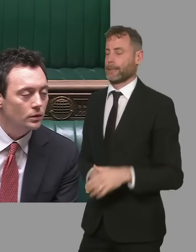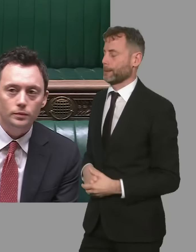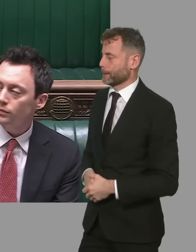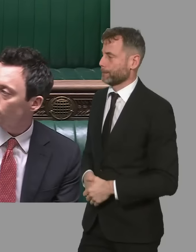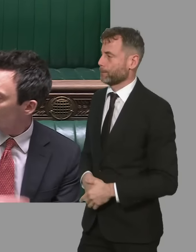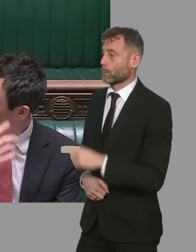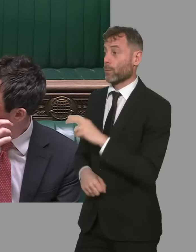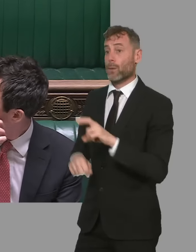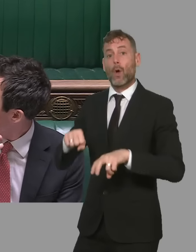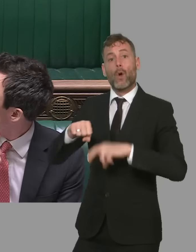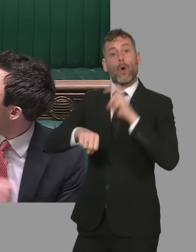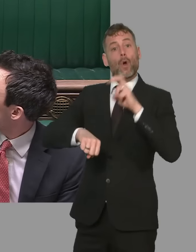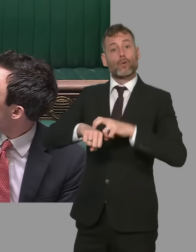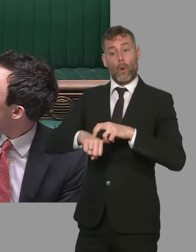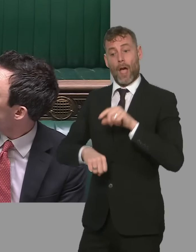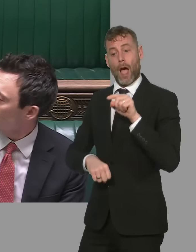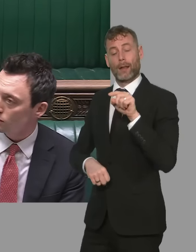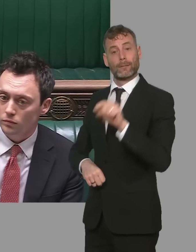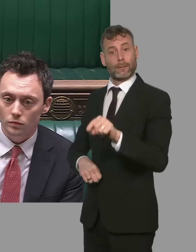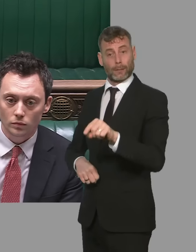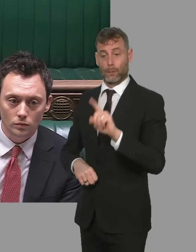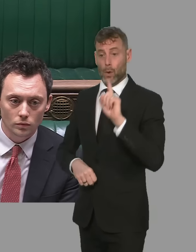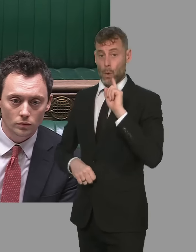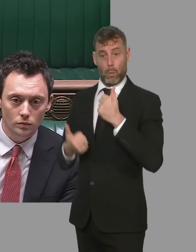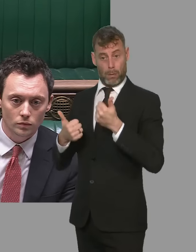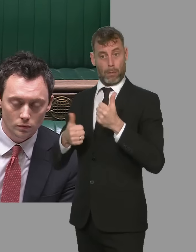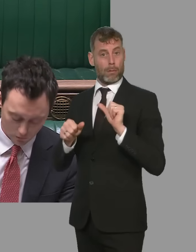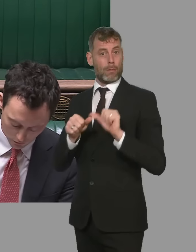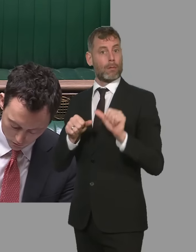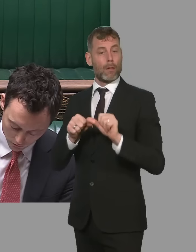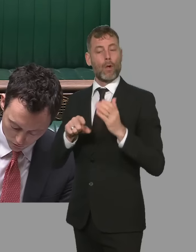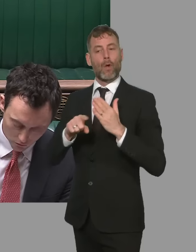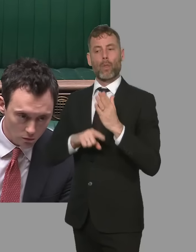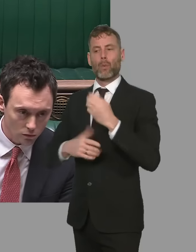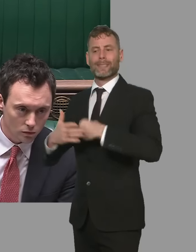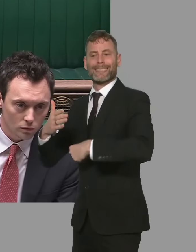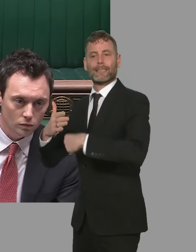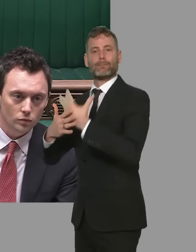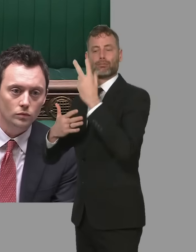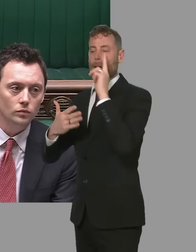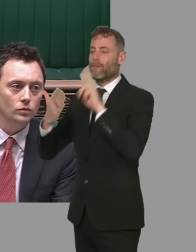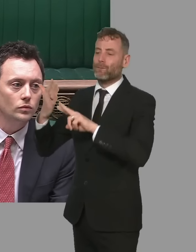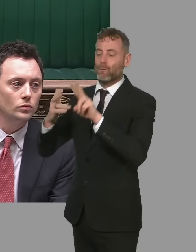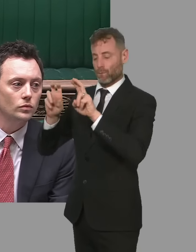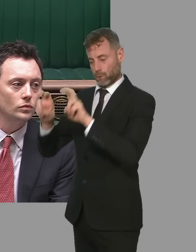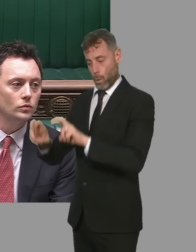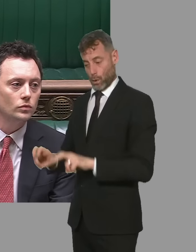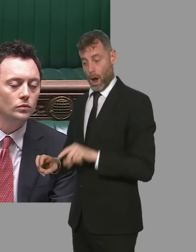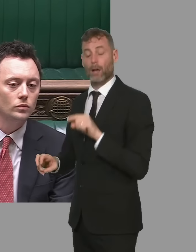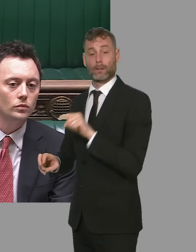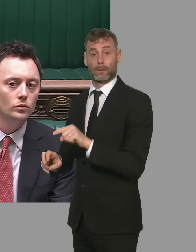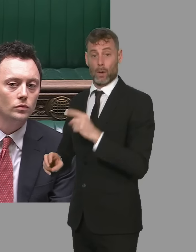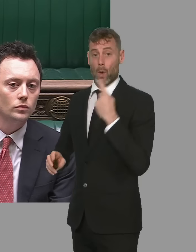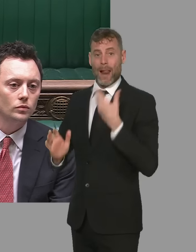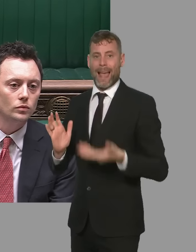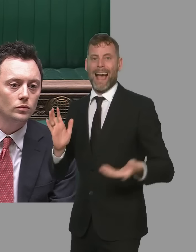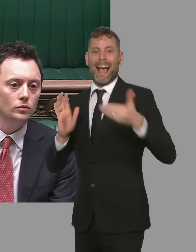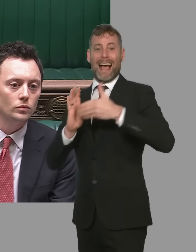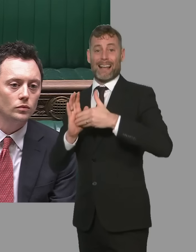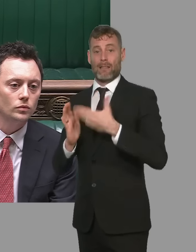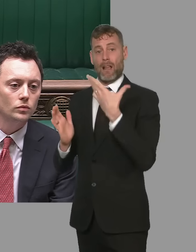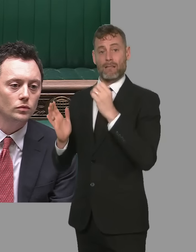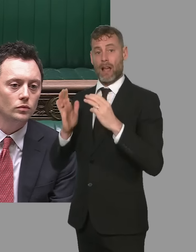almost £390 million in additional funding to the executive over the next 3 years, including £231